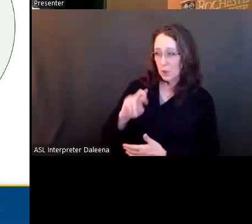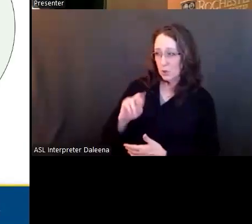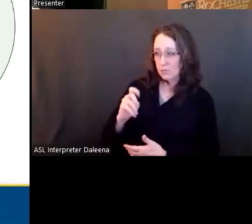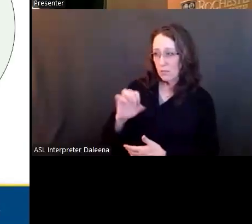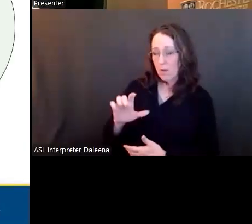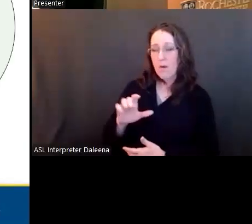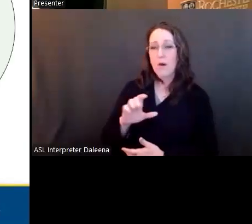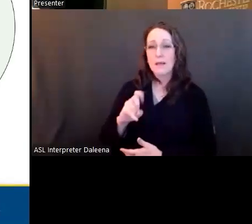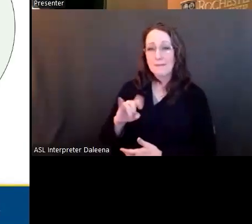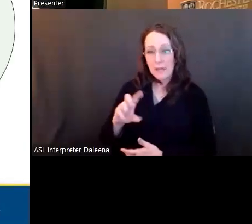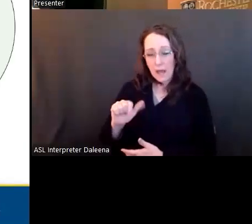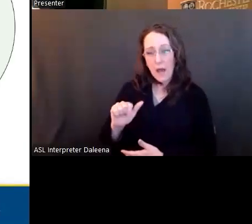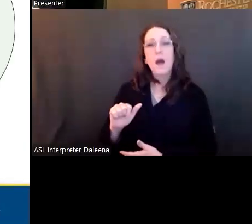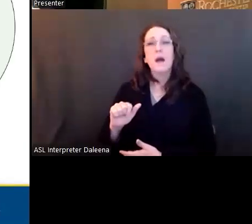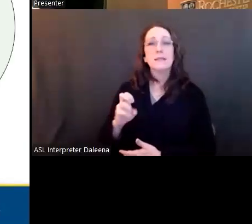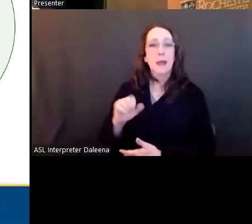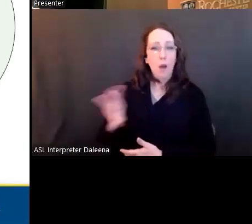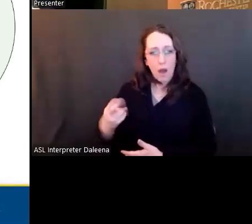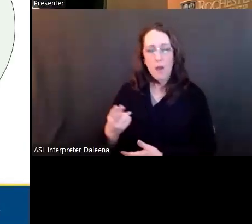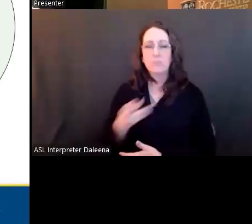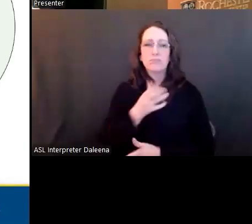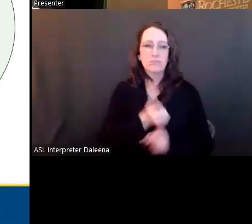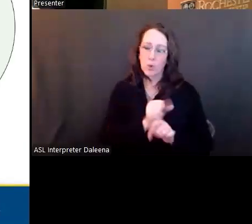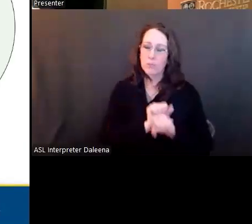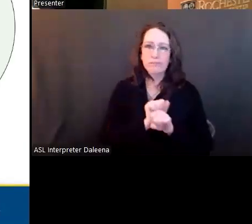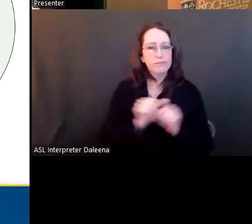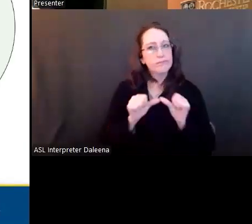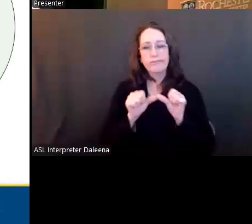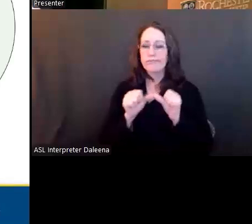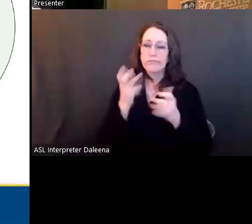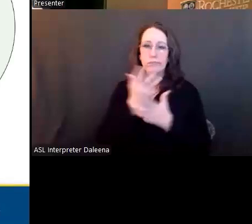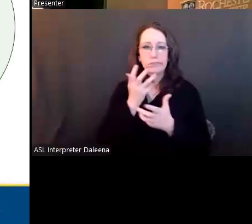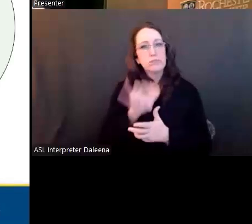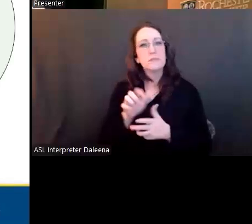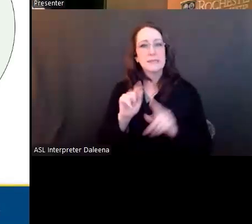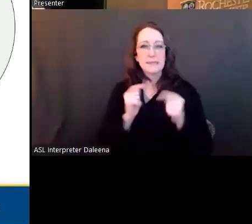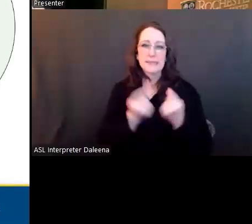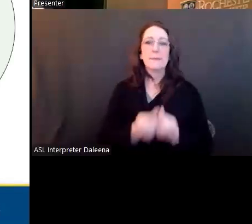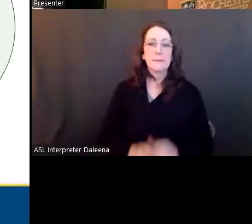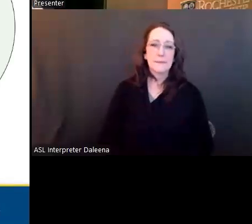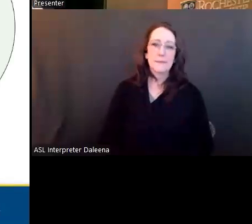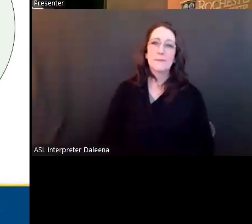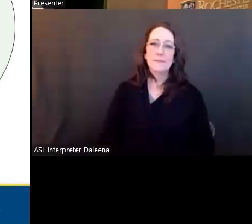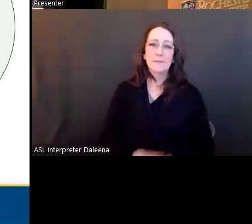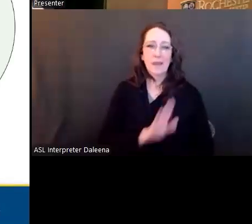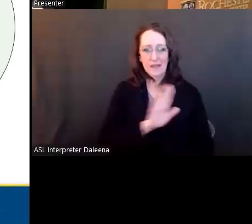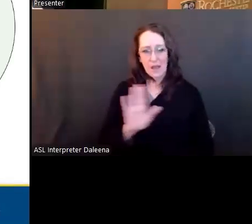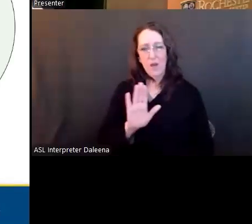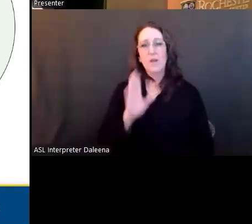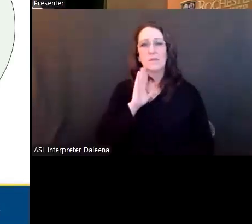and Sarah for the outstanding work that they have done with this team, their ability to